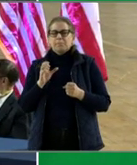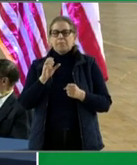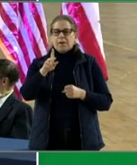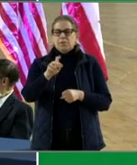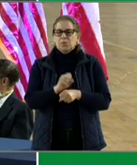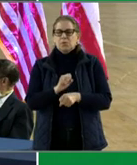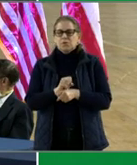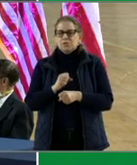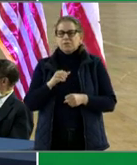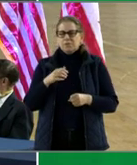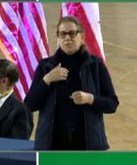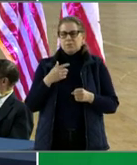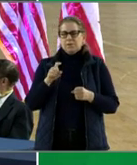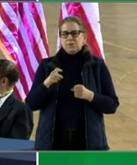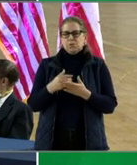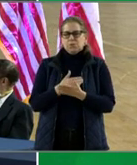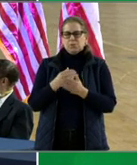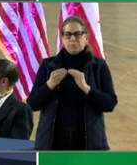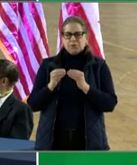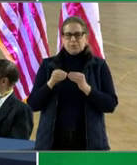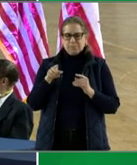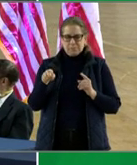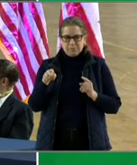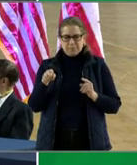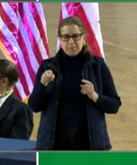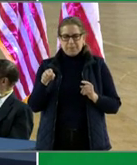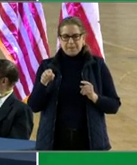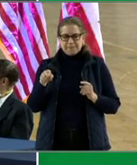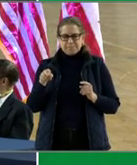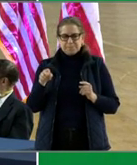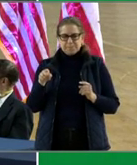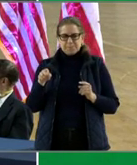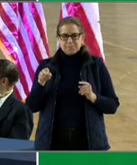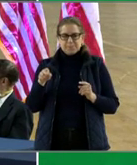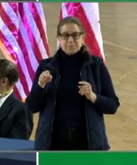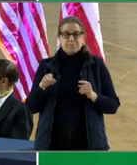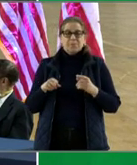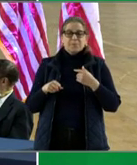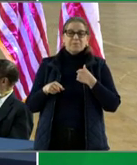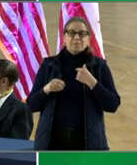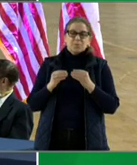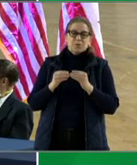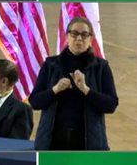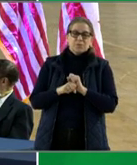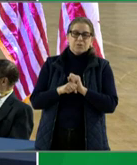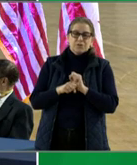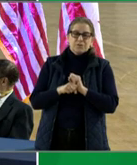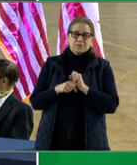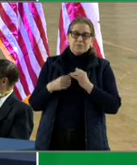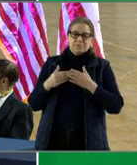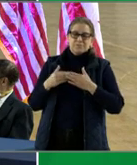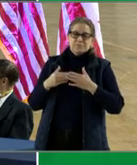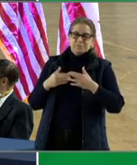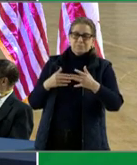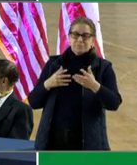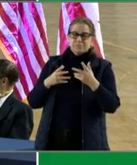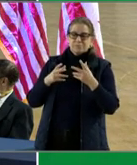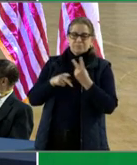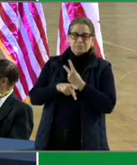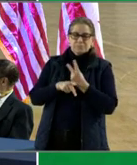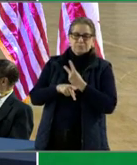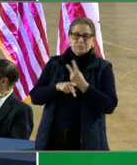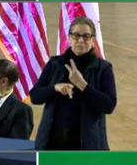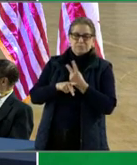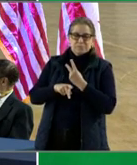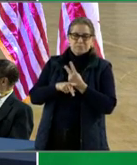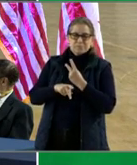should also know that we still have a lot more work to do to understand what restrictions